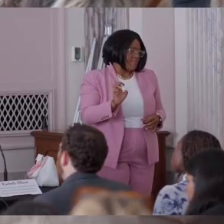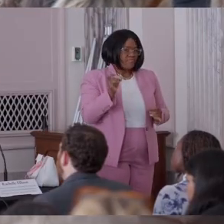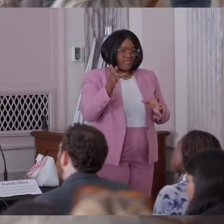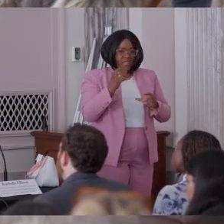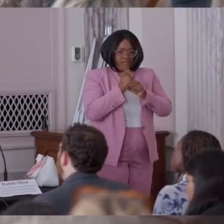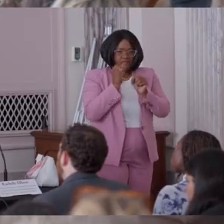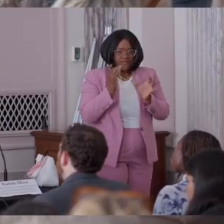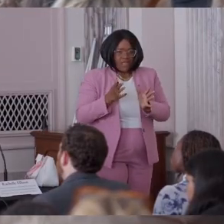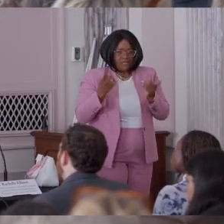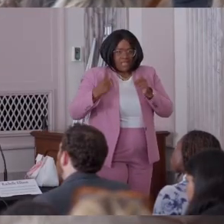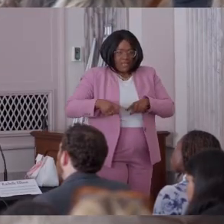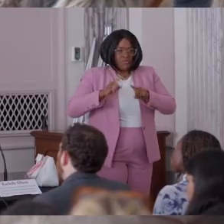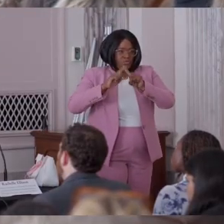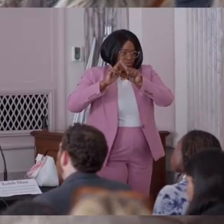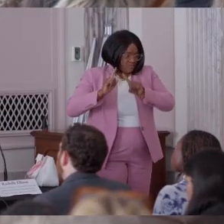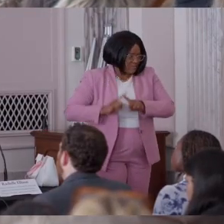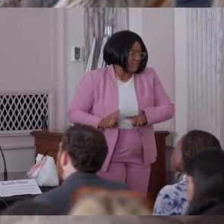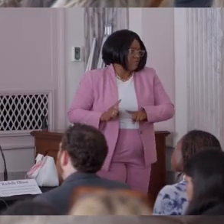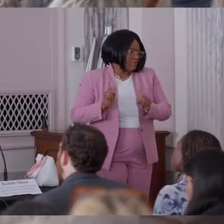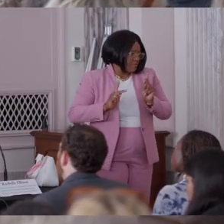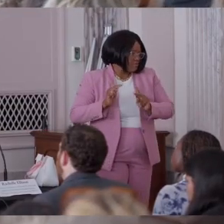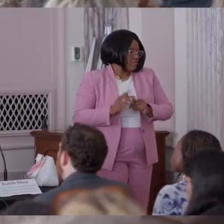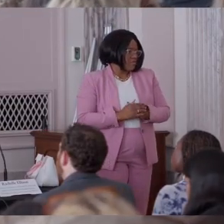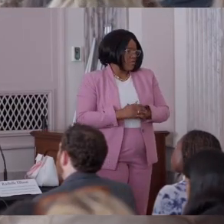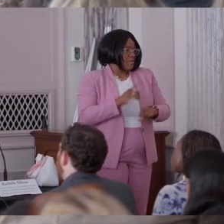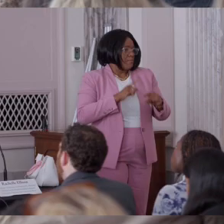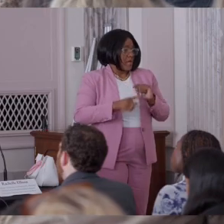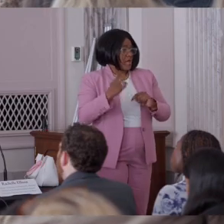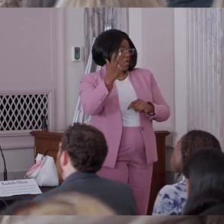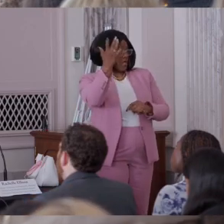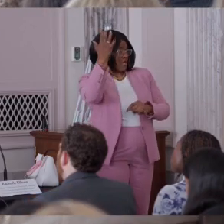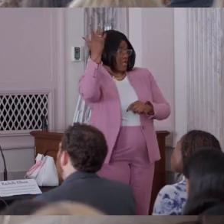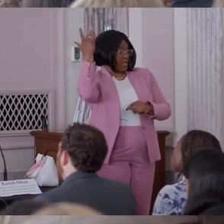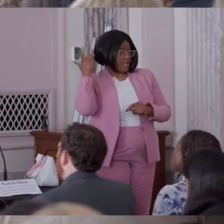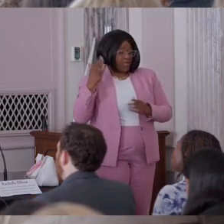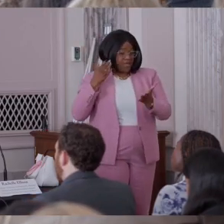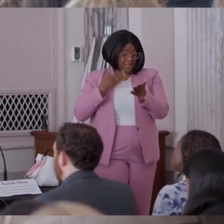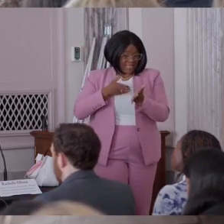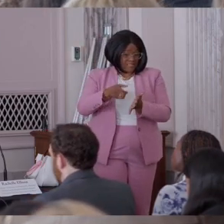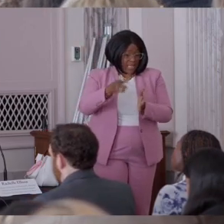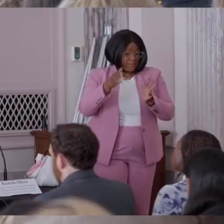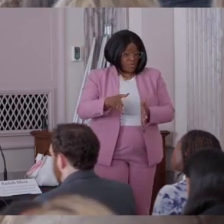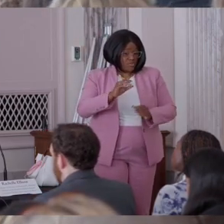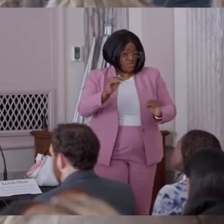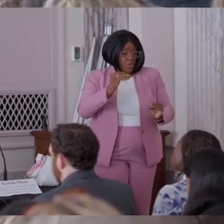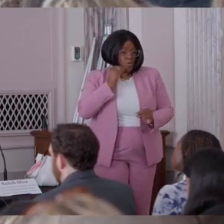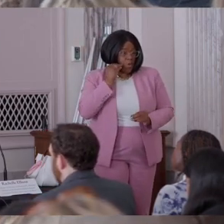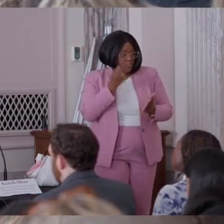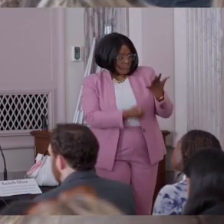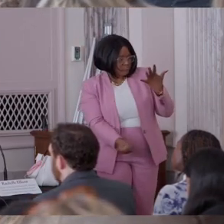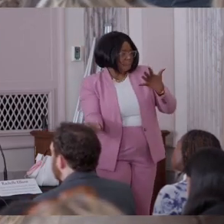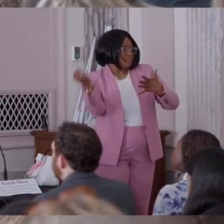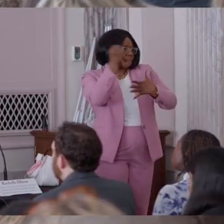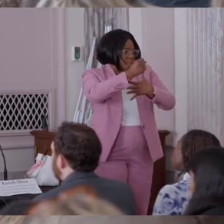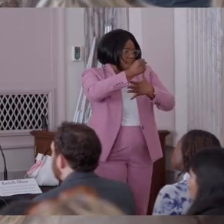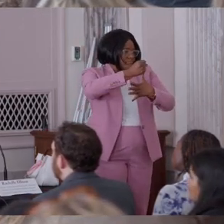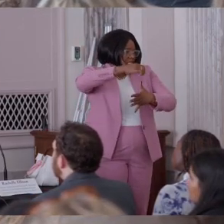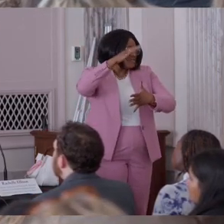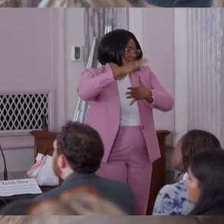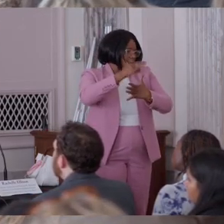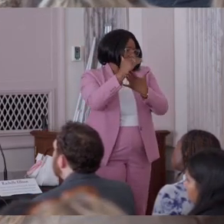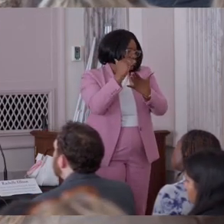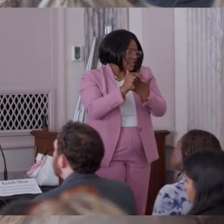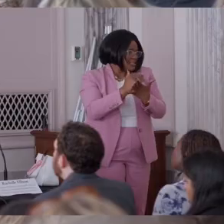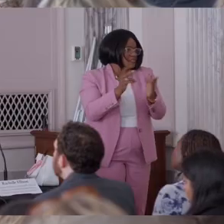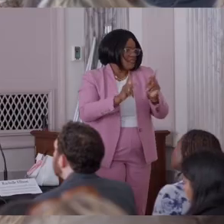to a lot of different groups of people, but at one point, the violence against people experiencing homelessness were at the top of the list. So the other things